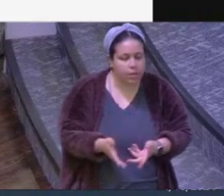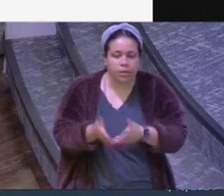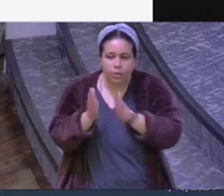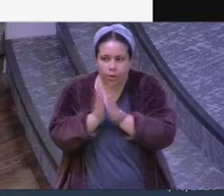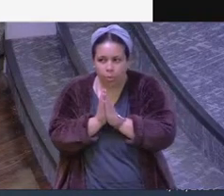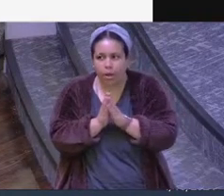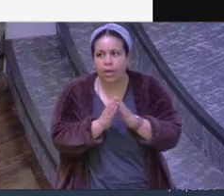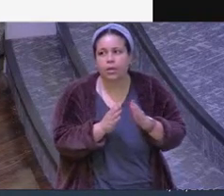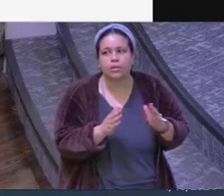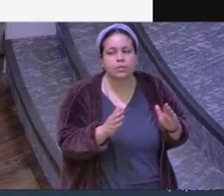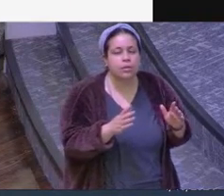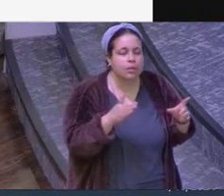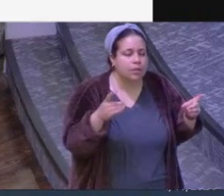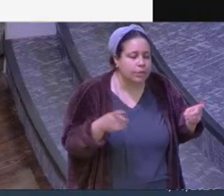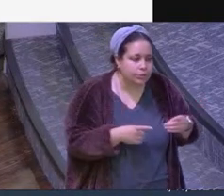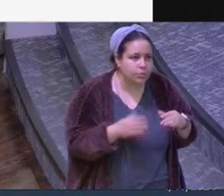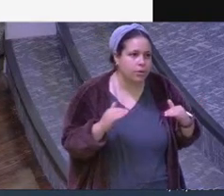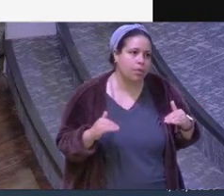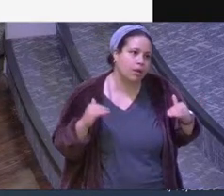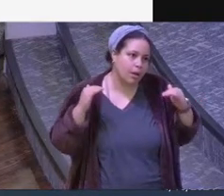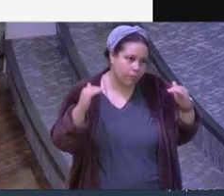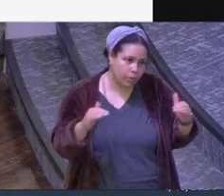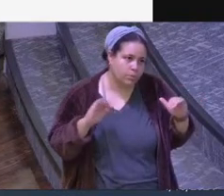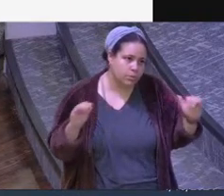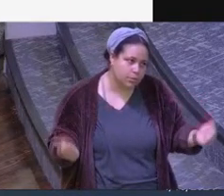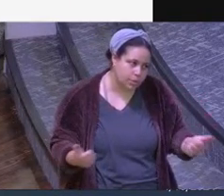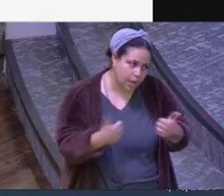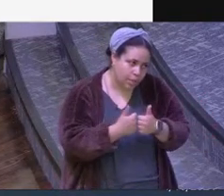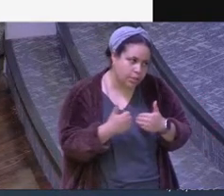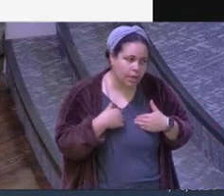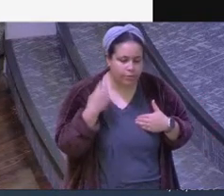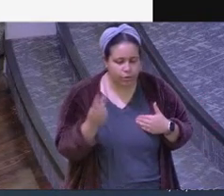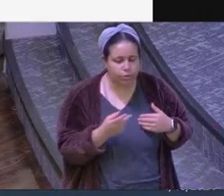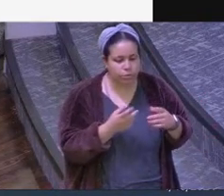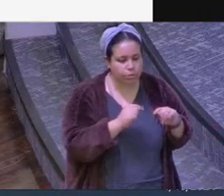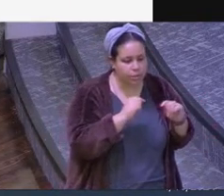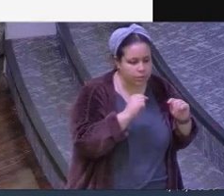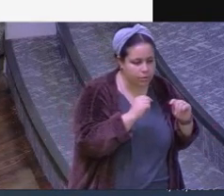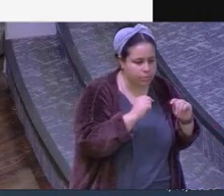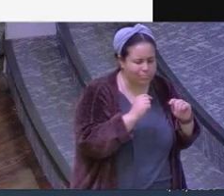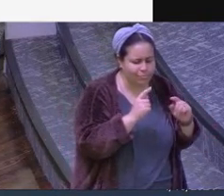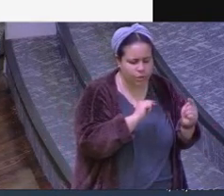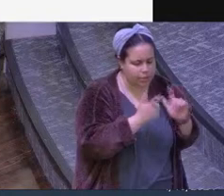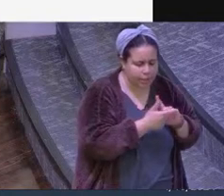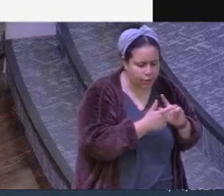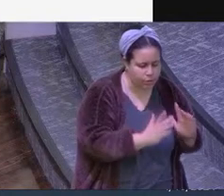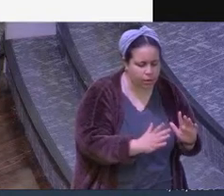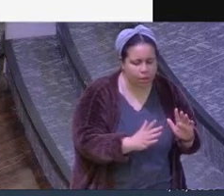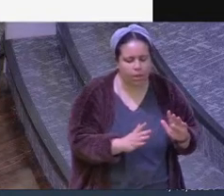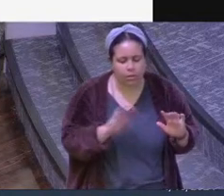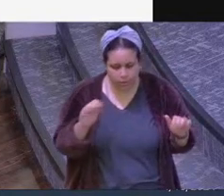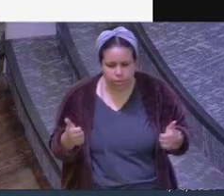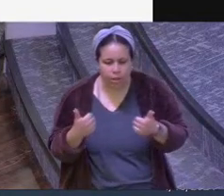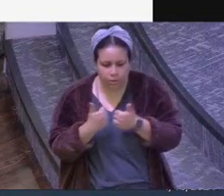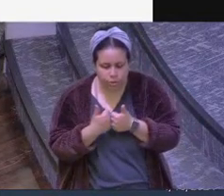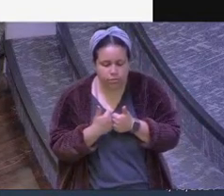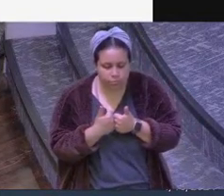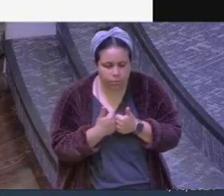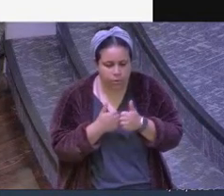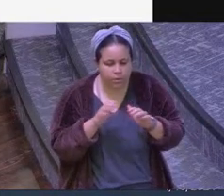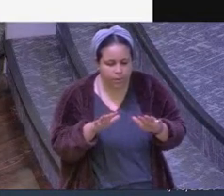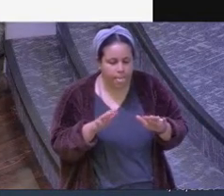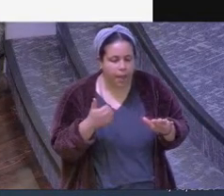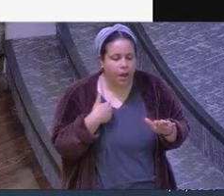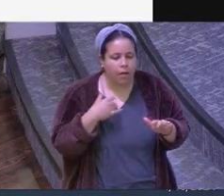the district level each and every day. It is really challenging. Right now, we currently have two translators, and that it is definitely challenging. And then an